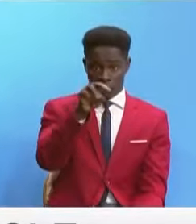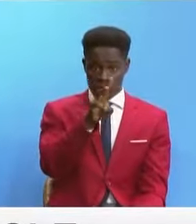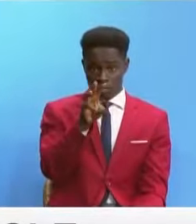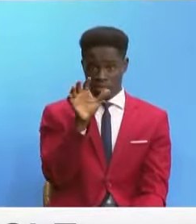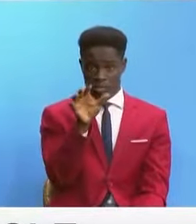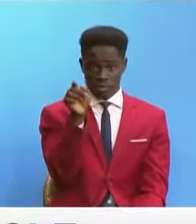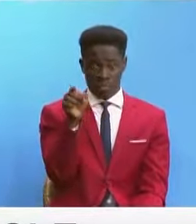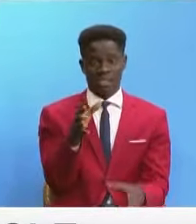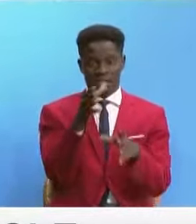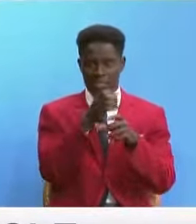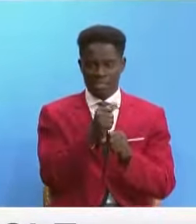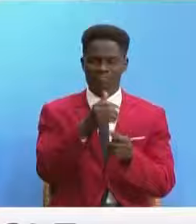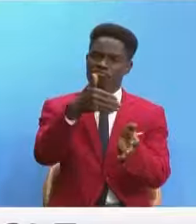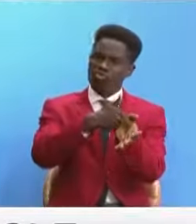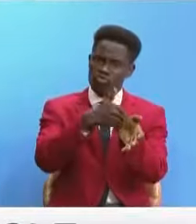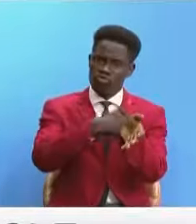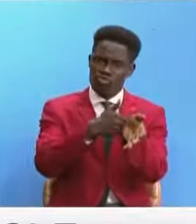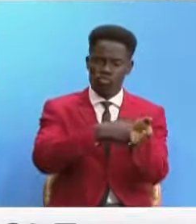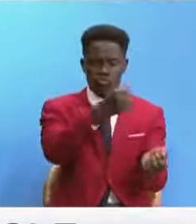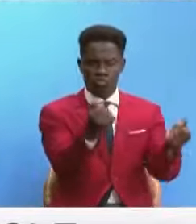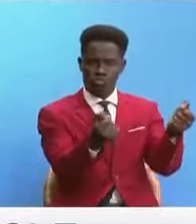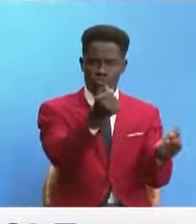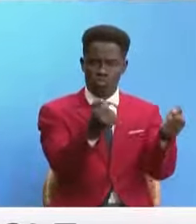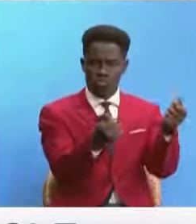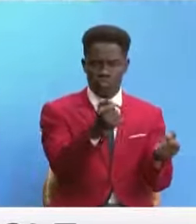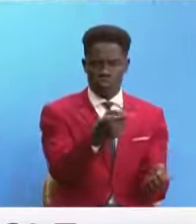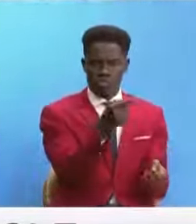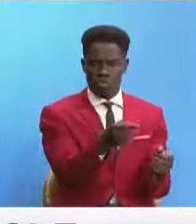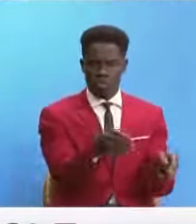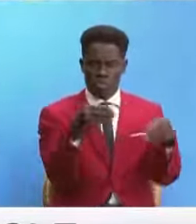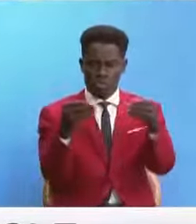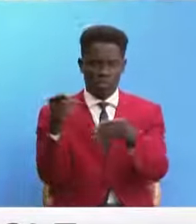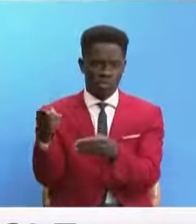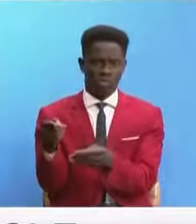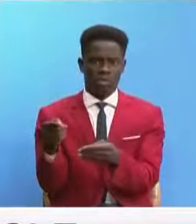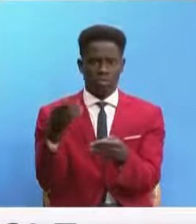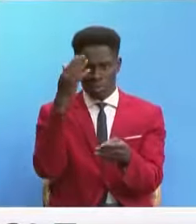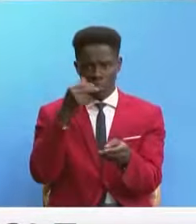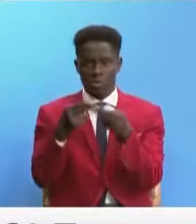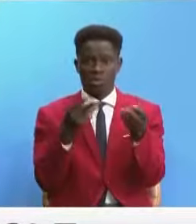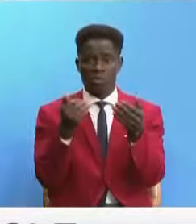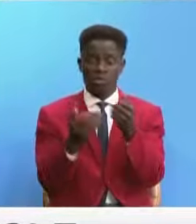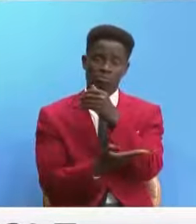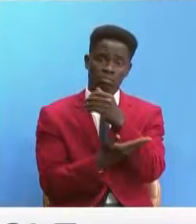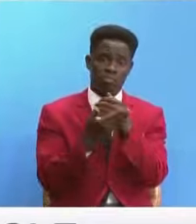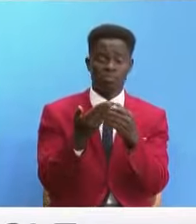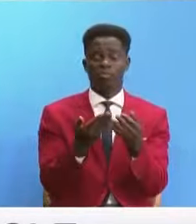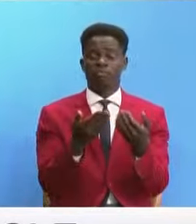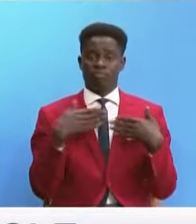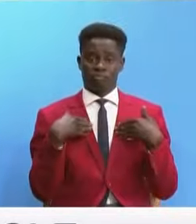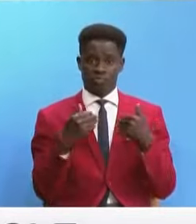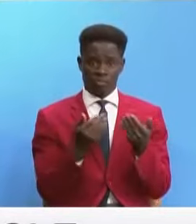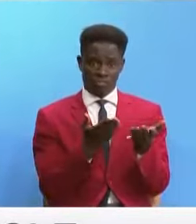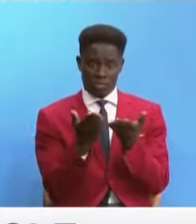recently received a brand new Toyota Land Cruiser motor vehicle to help improve health service delivery. The development has elated